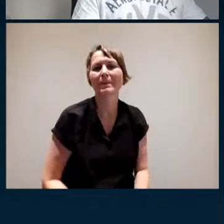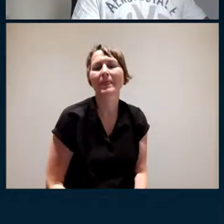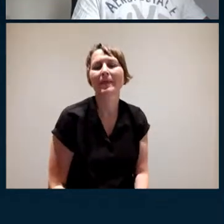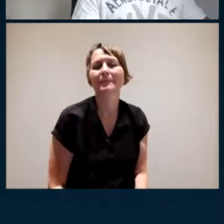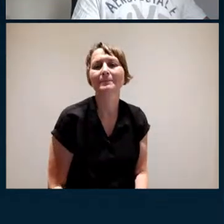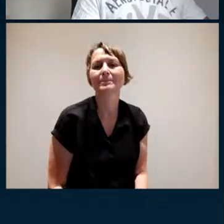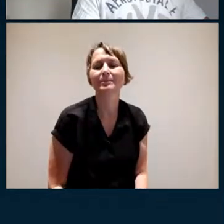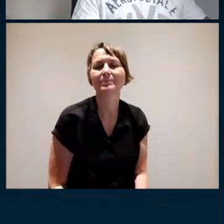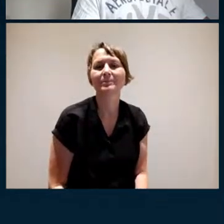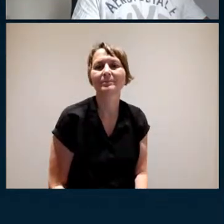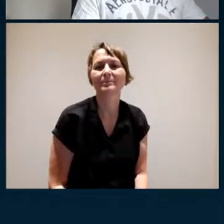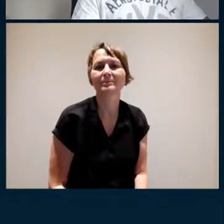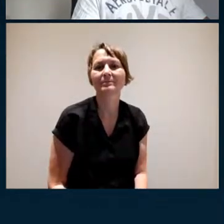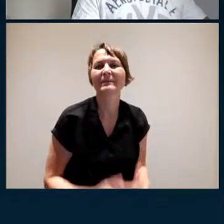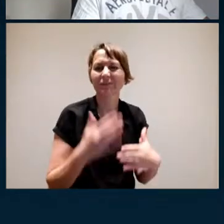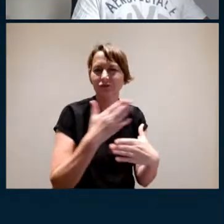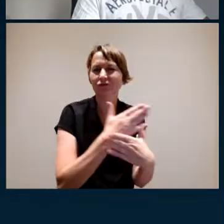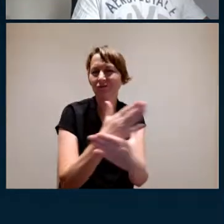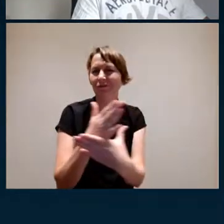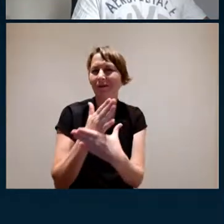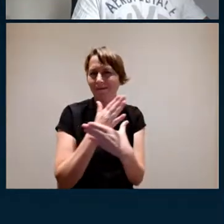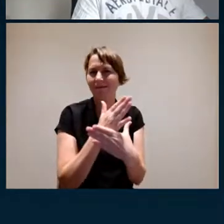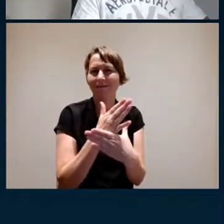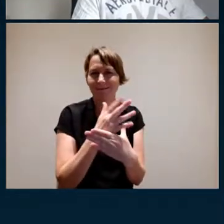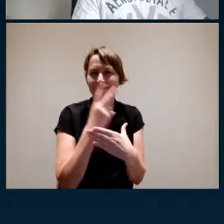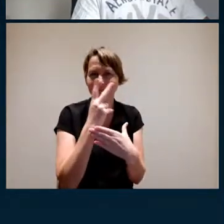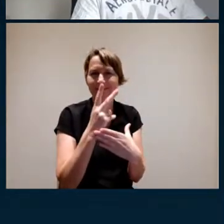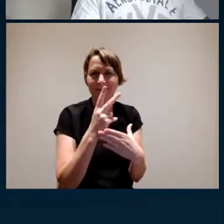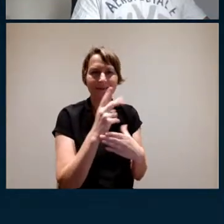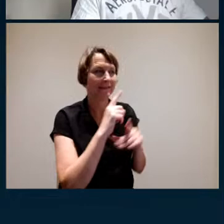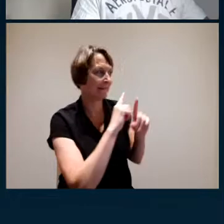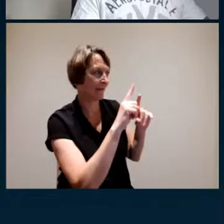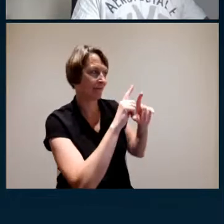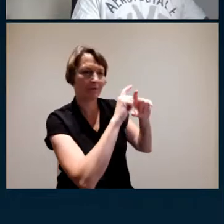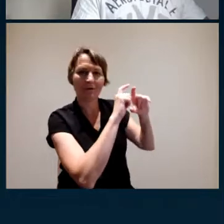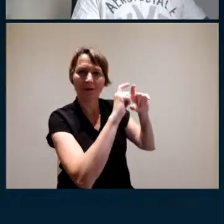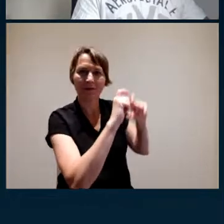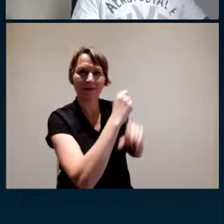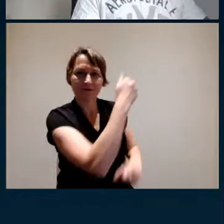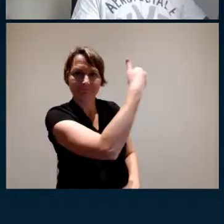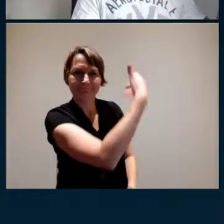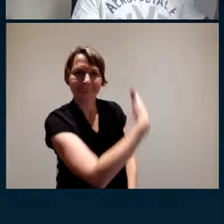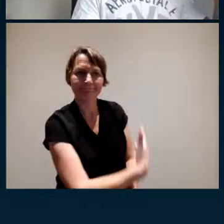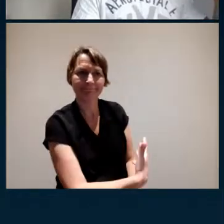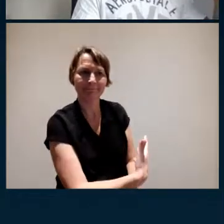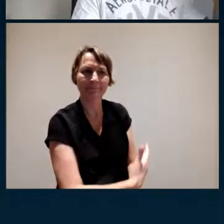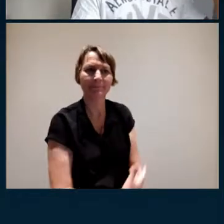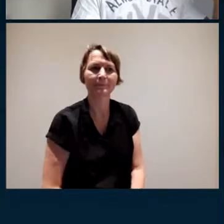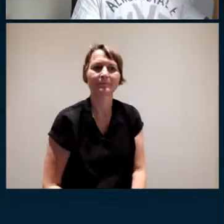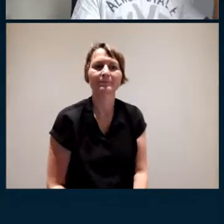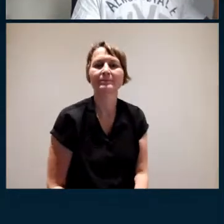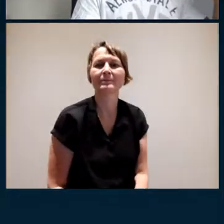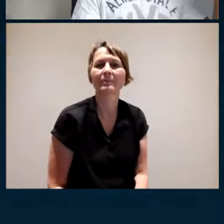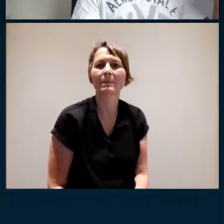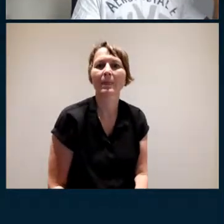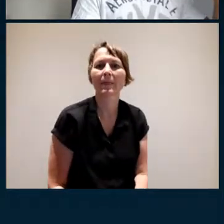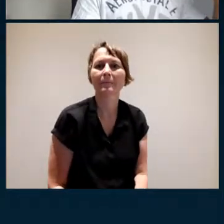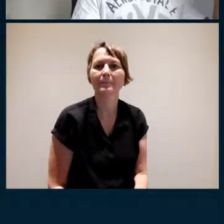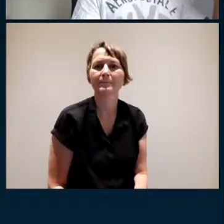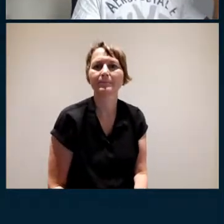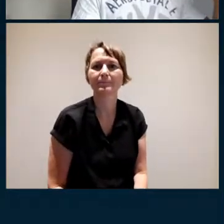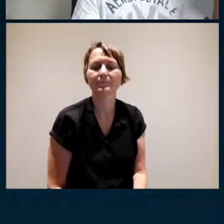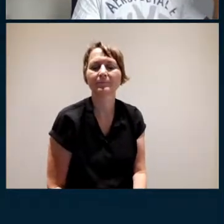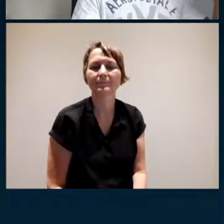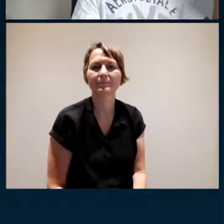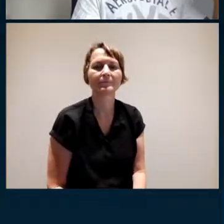Share. So you see they are shared across multiple organizations now, and I can use it within my pipeline. So I'll go to